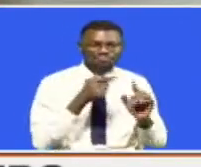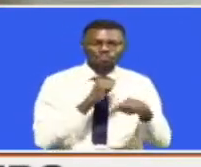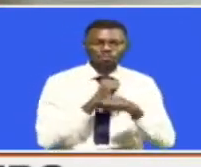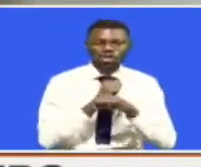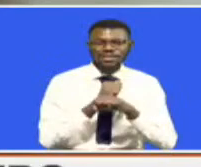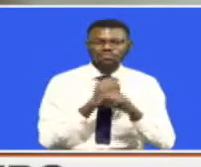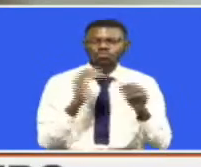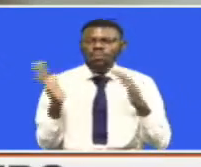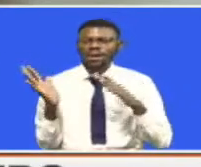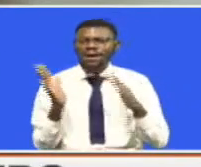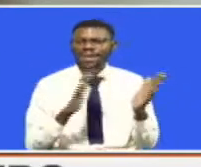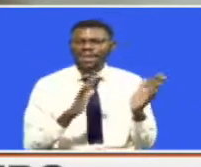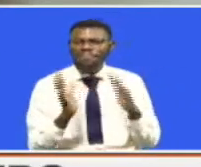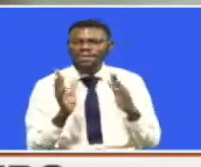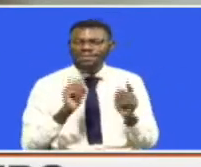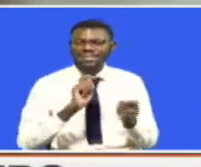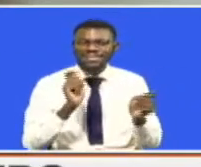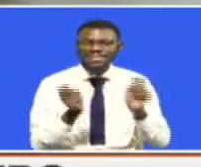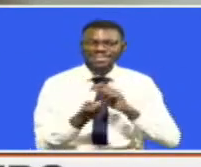change, but also